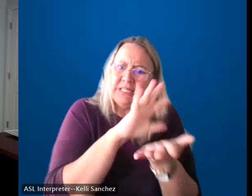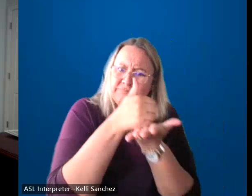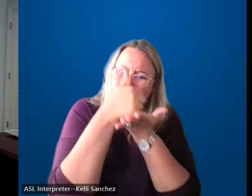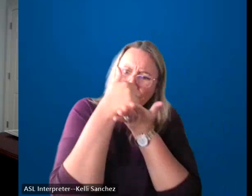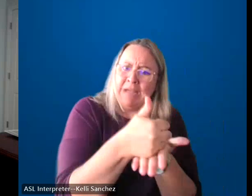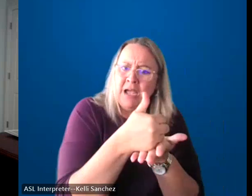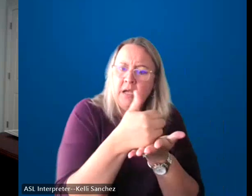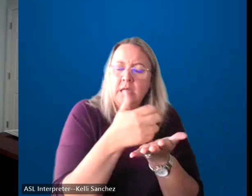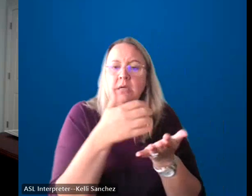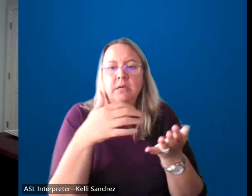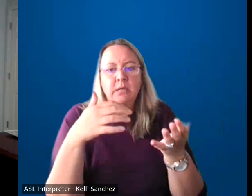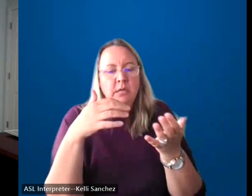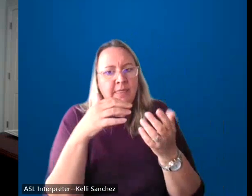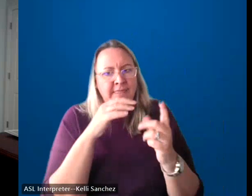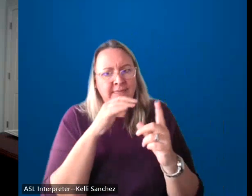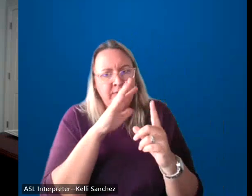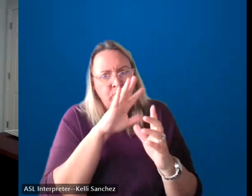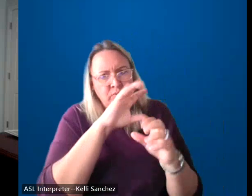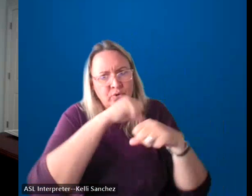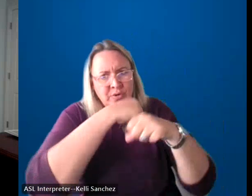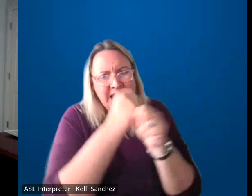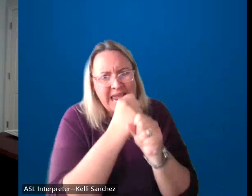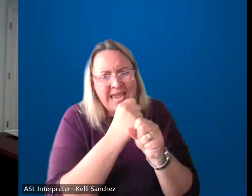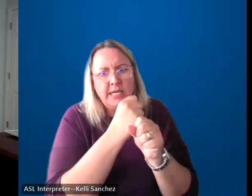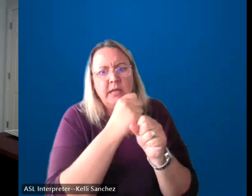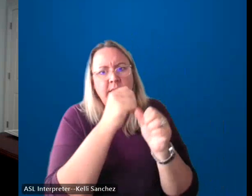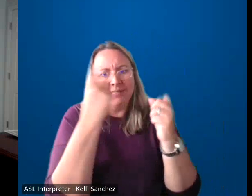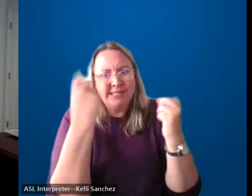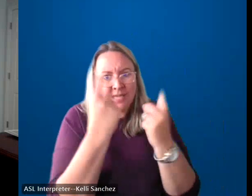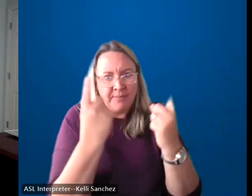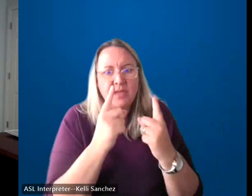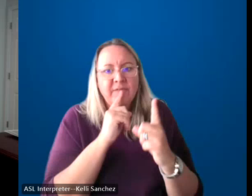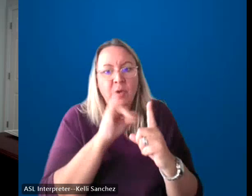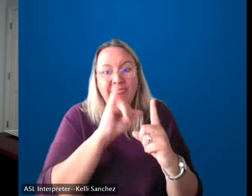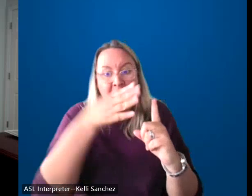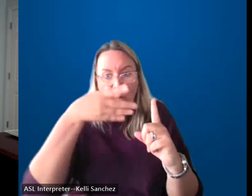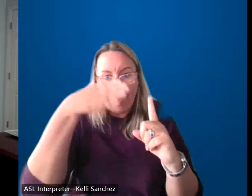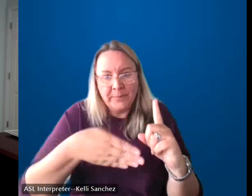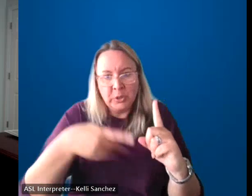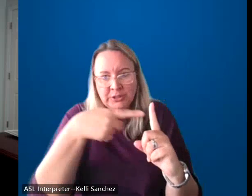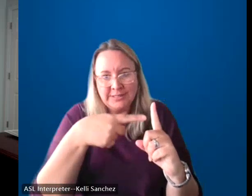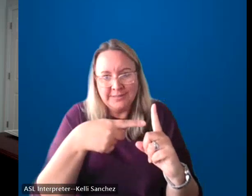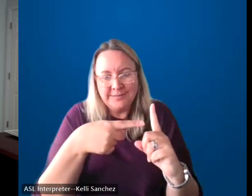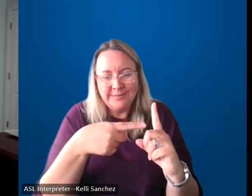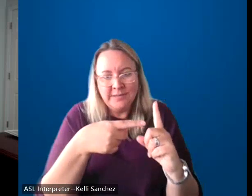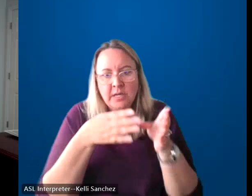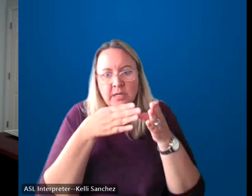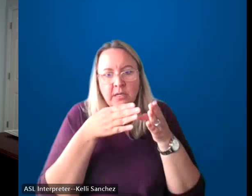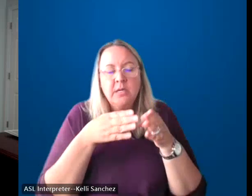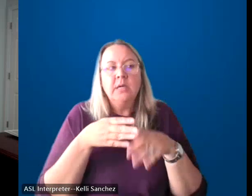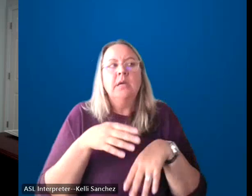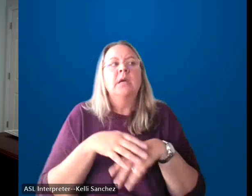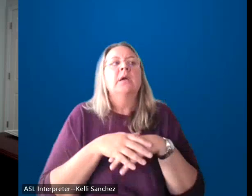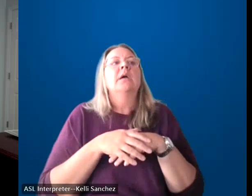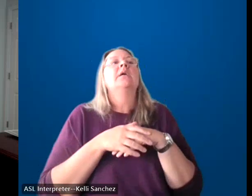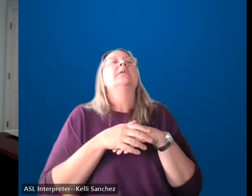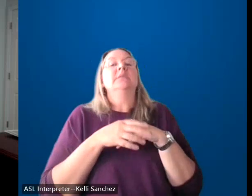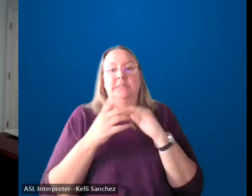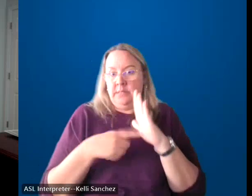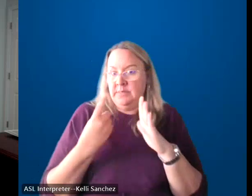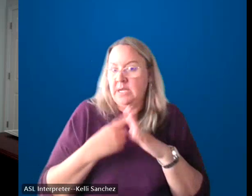different aspects of the individual and creates a pathway and a direction for them to go. Whereas, a lot of times